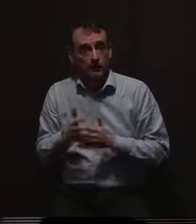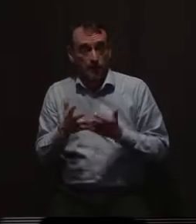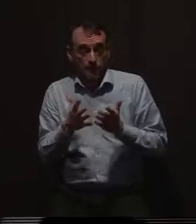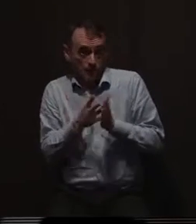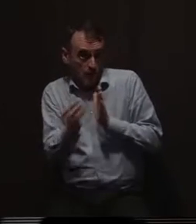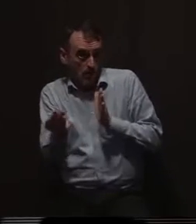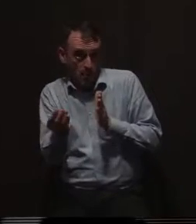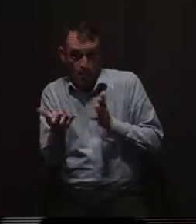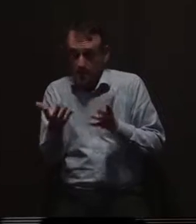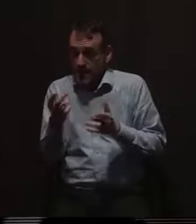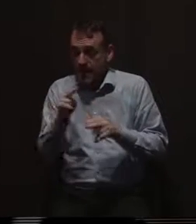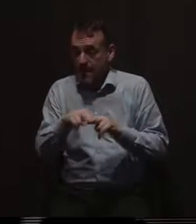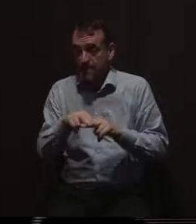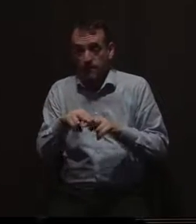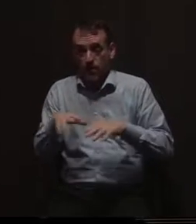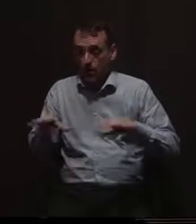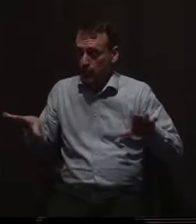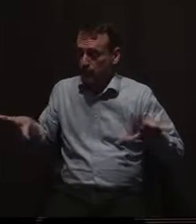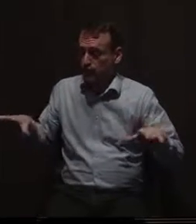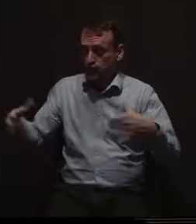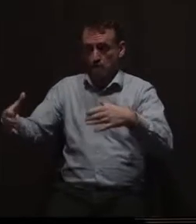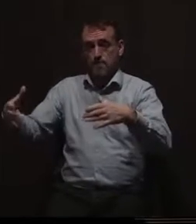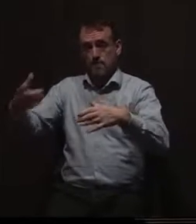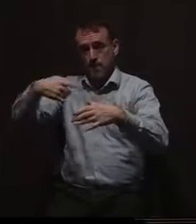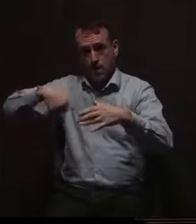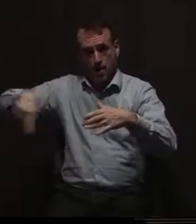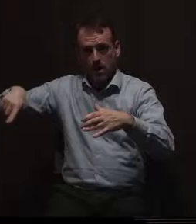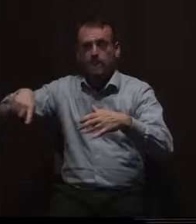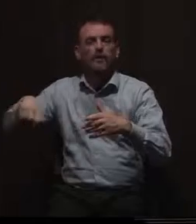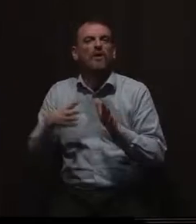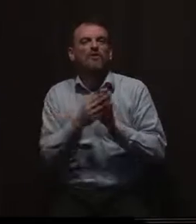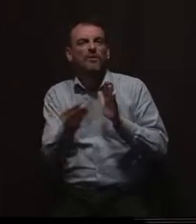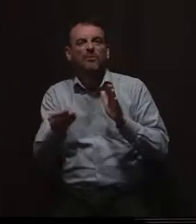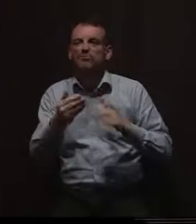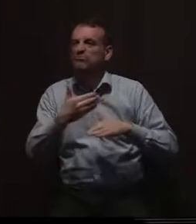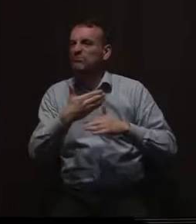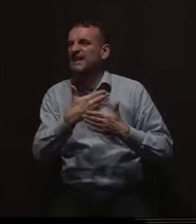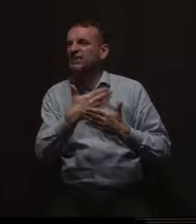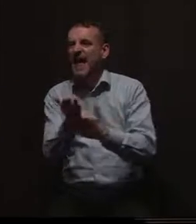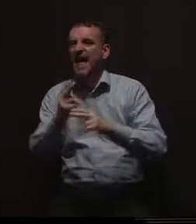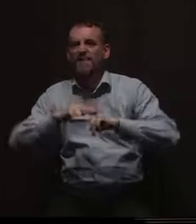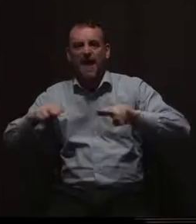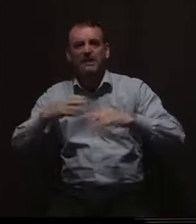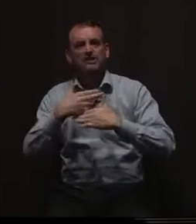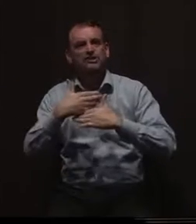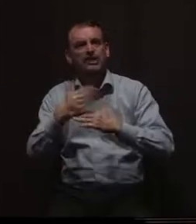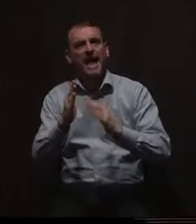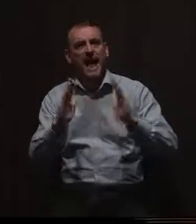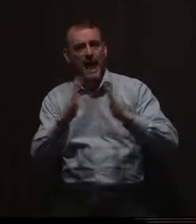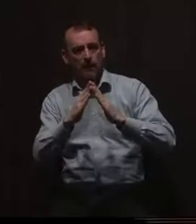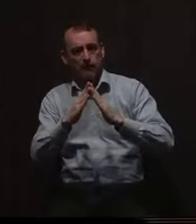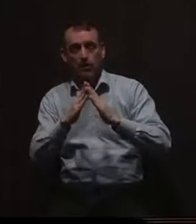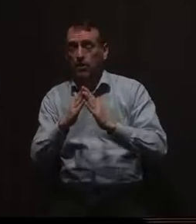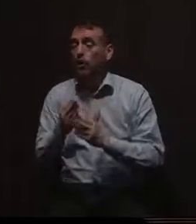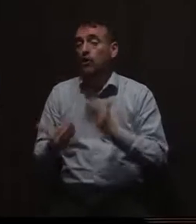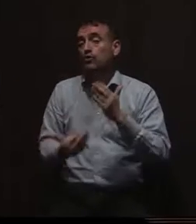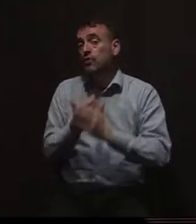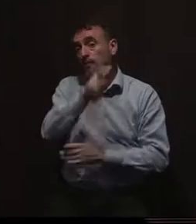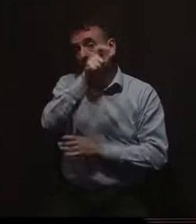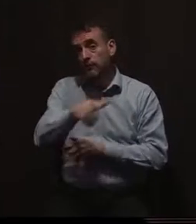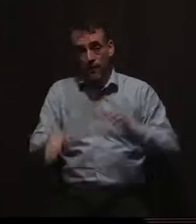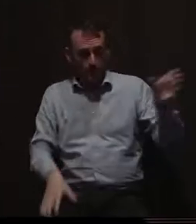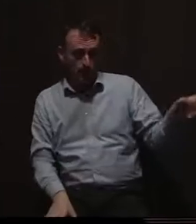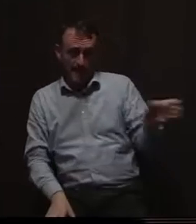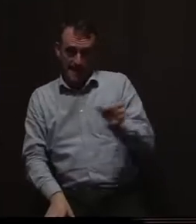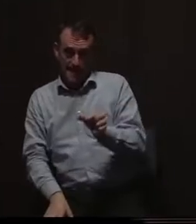becomes more functional. There are people, usually if you live in a shared flat or a shared house, usually there are people moving in, and suddenly